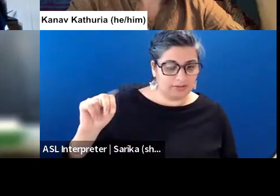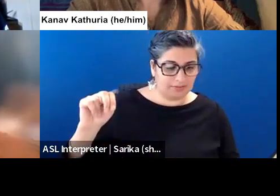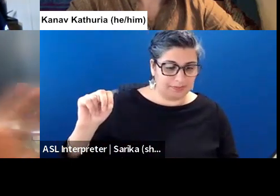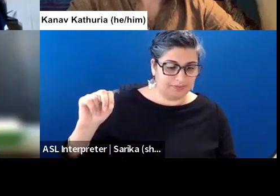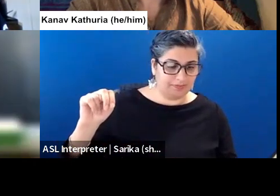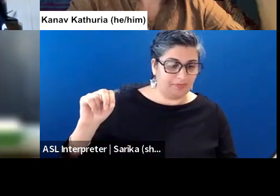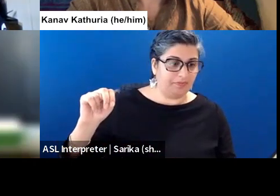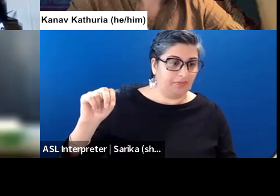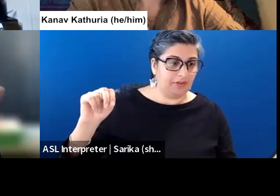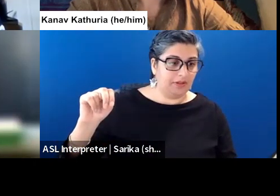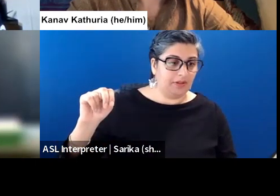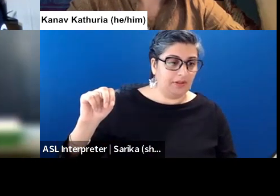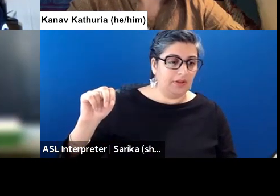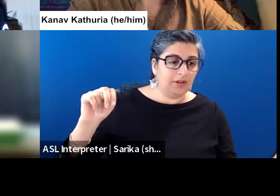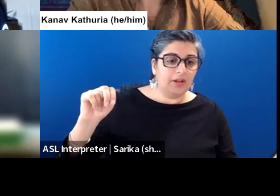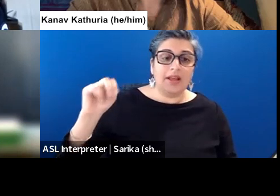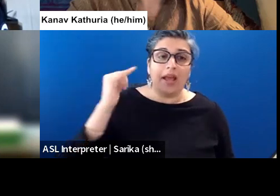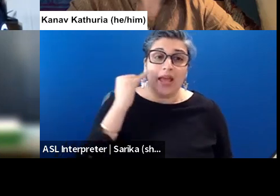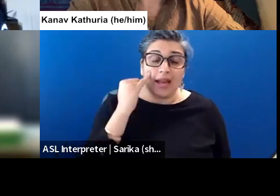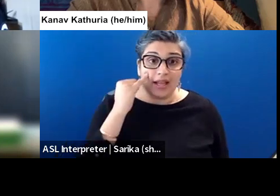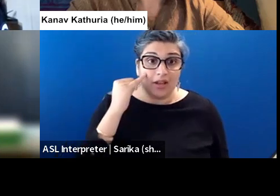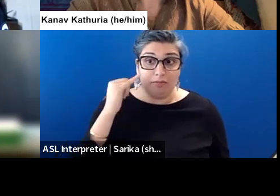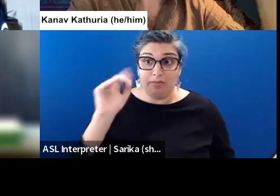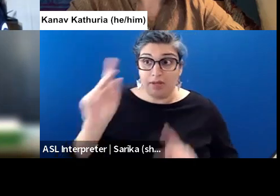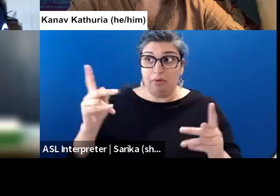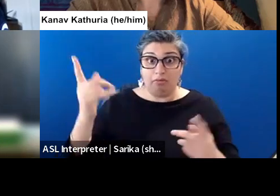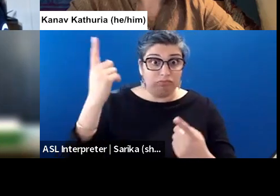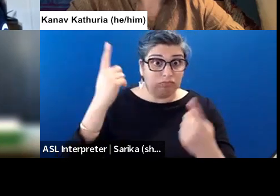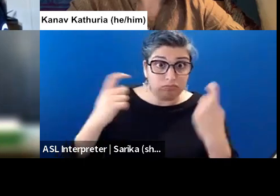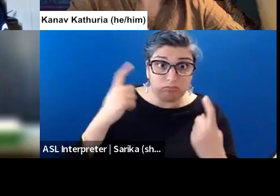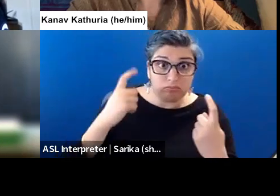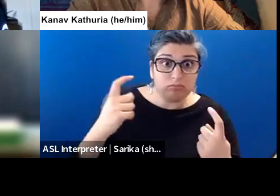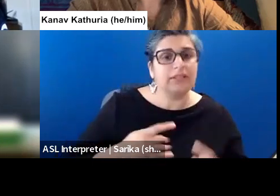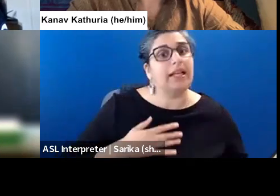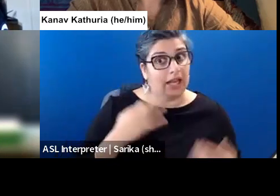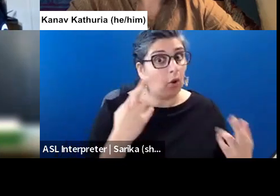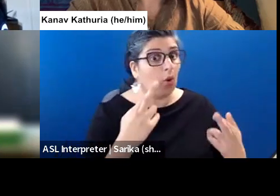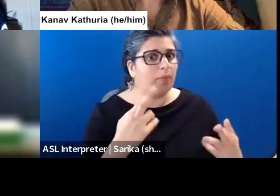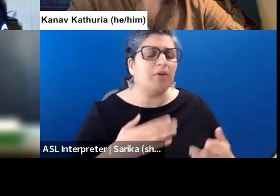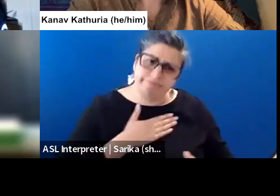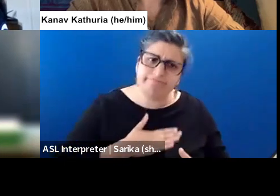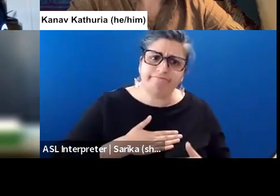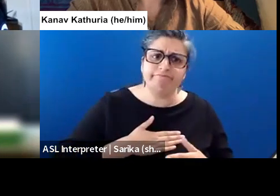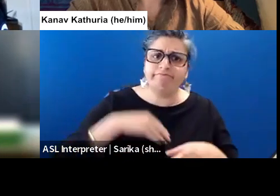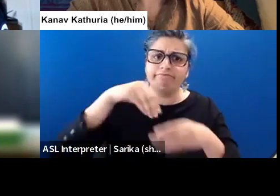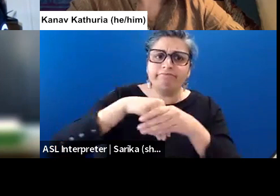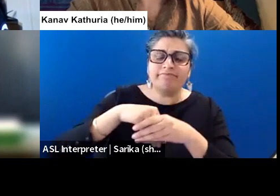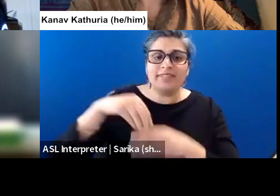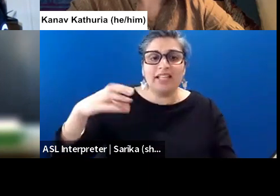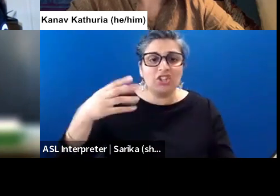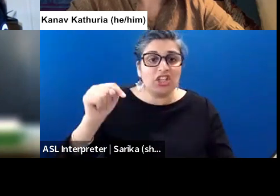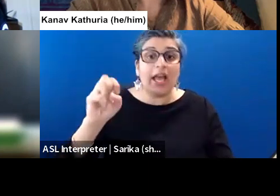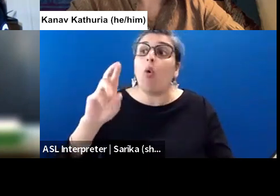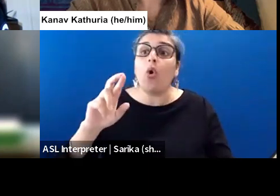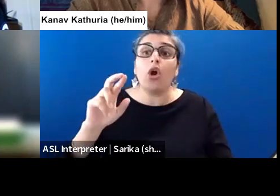And then if folks have questions, like I hope you do, please feel free to add those into our chat or on Twitter. And we will